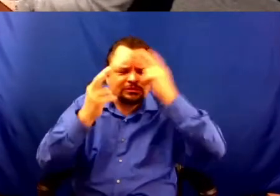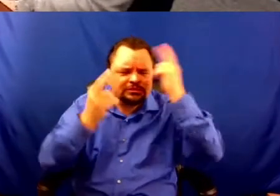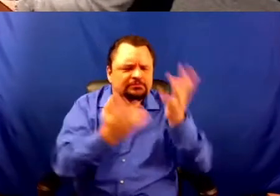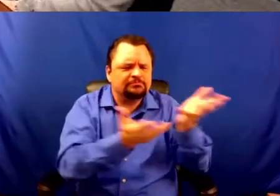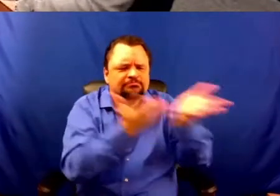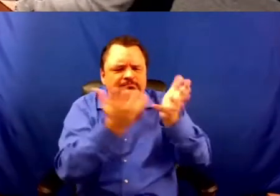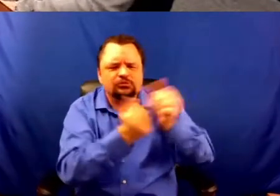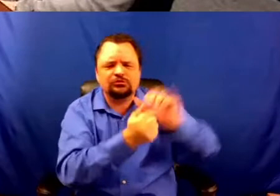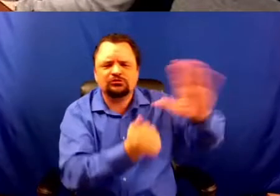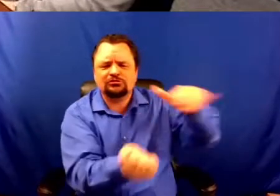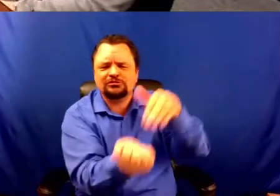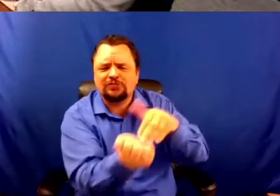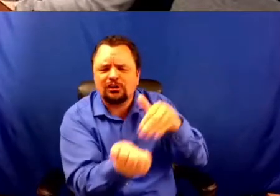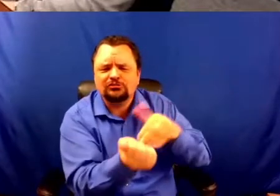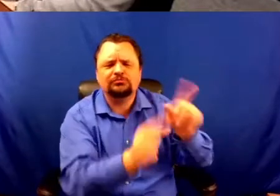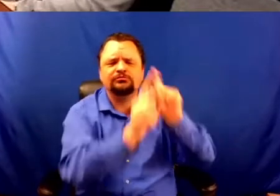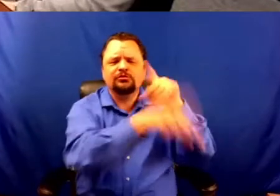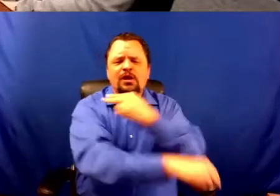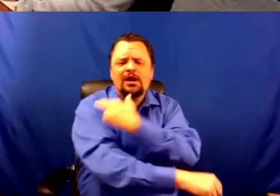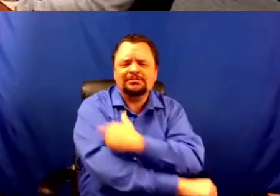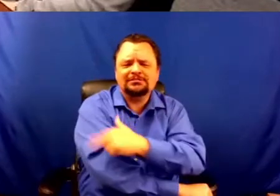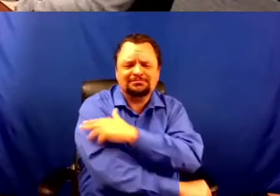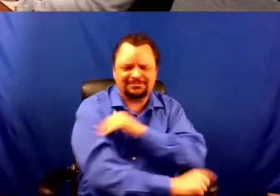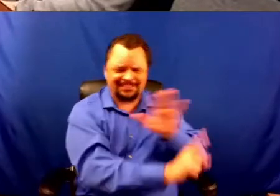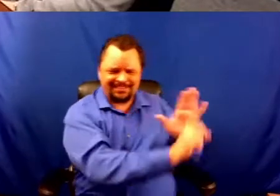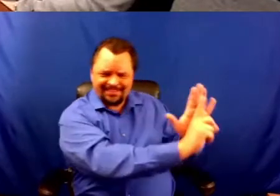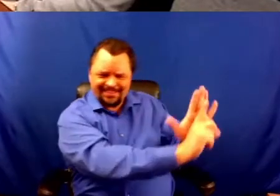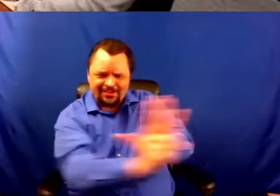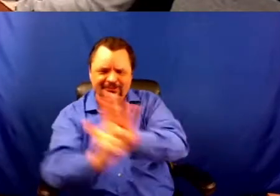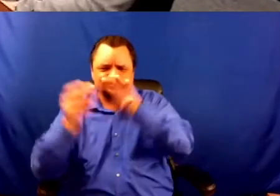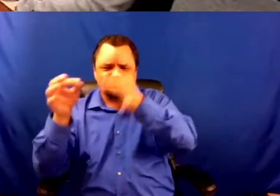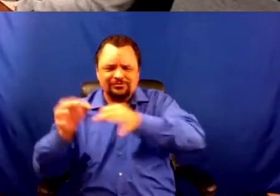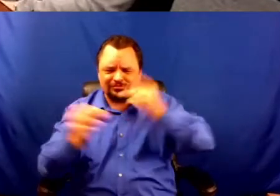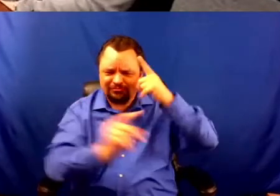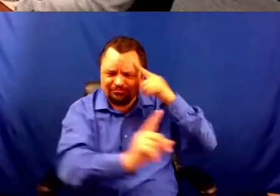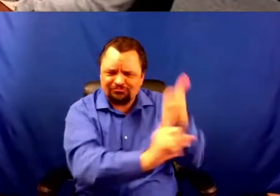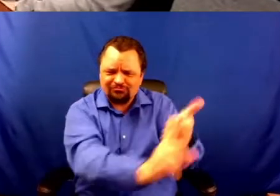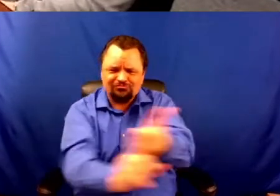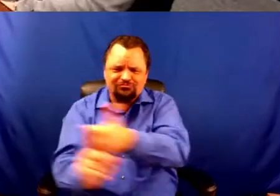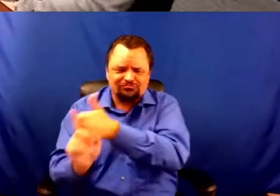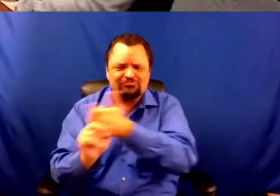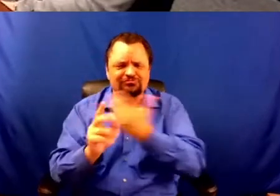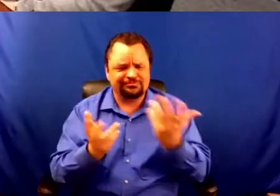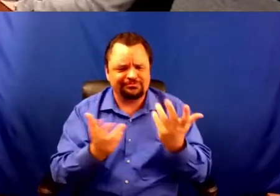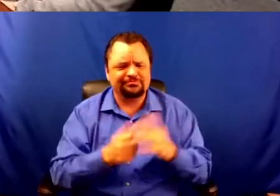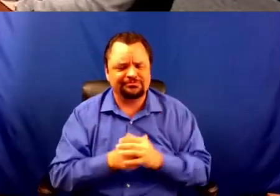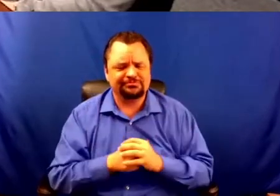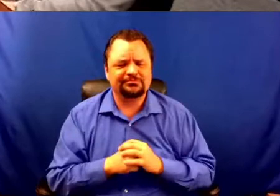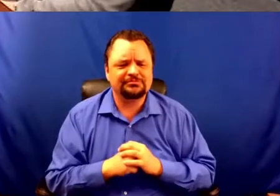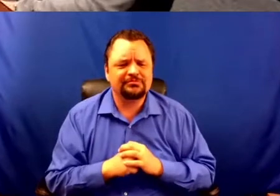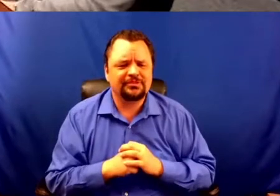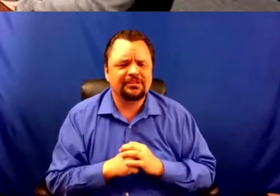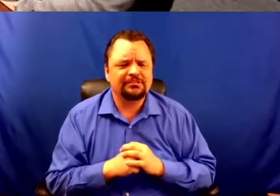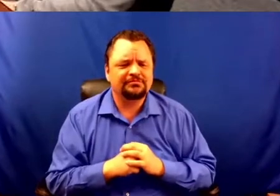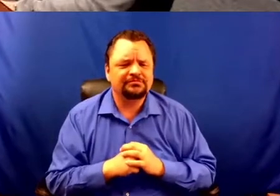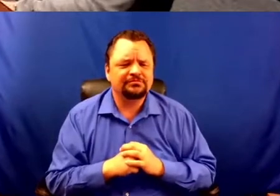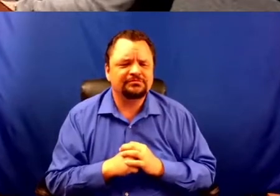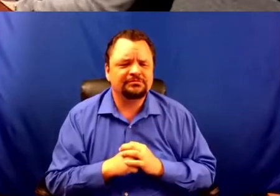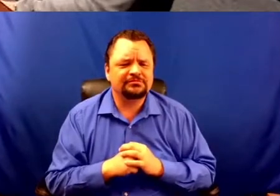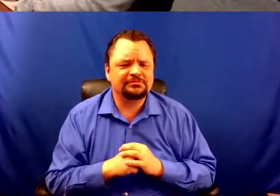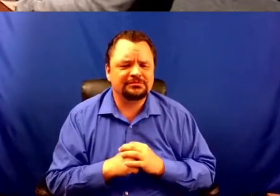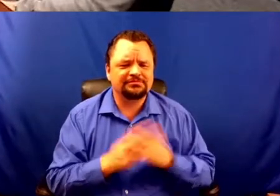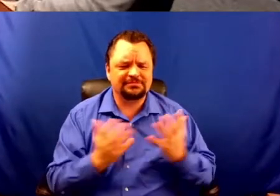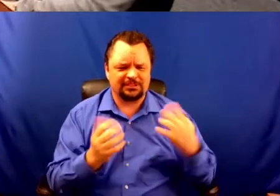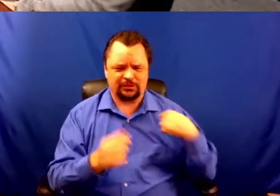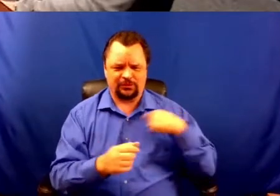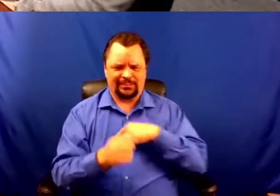hospitals. And I actually said that as well as we were. We had a couple of meetings where we